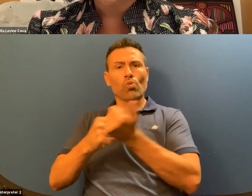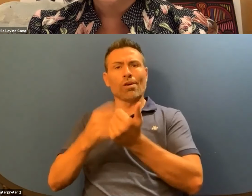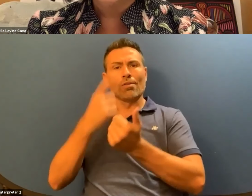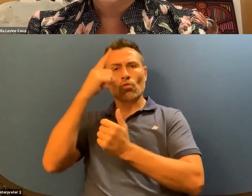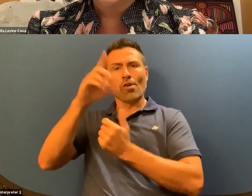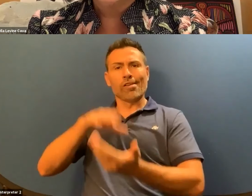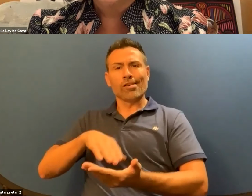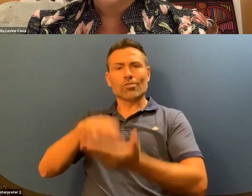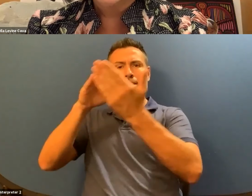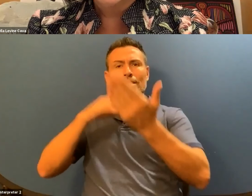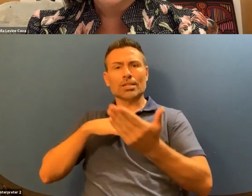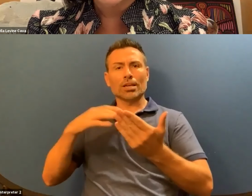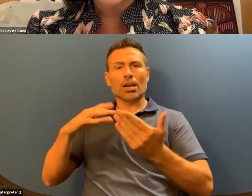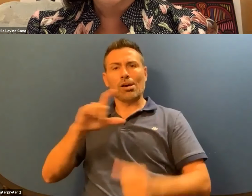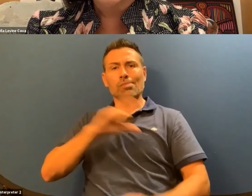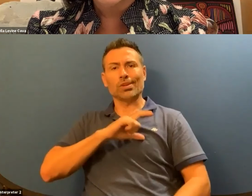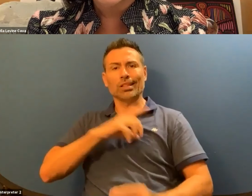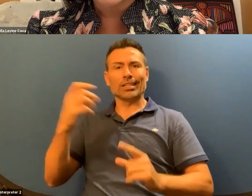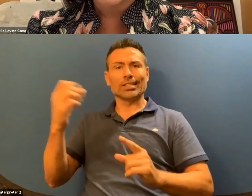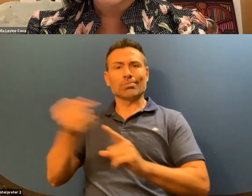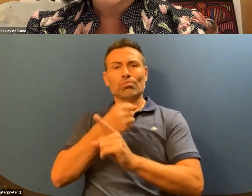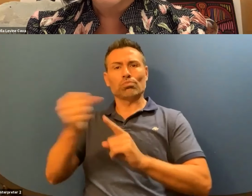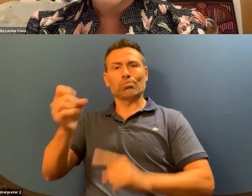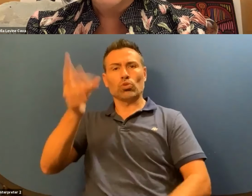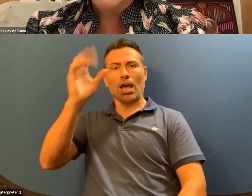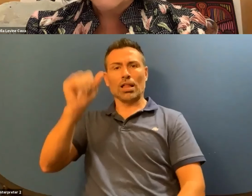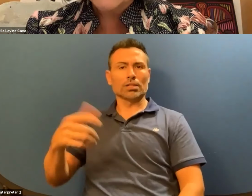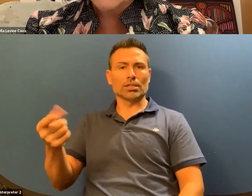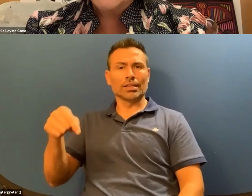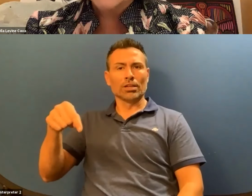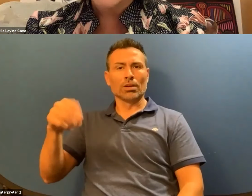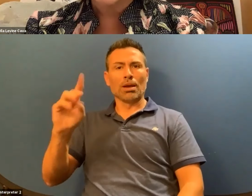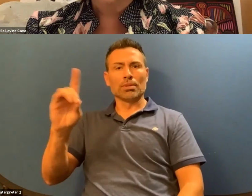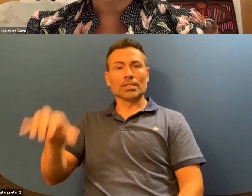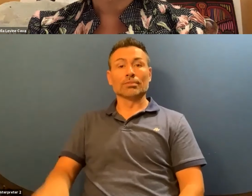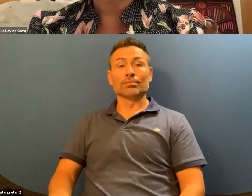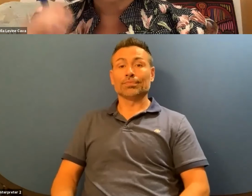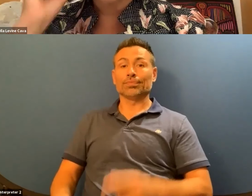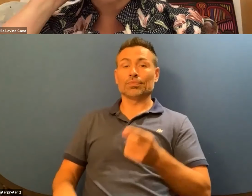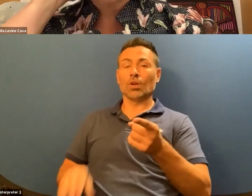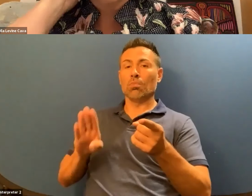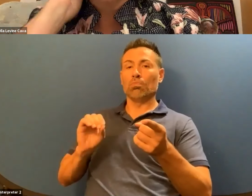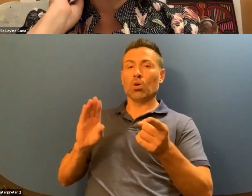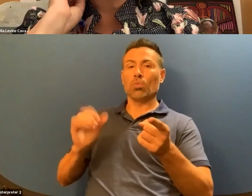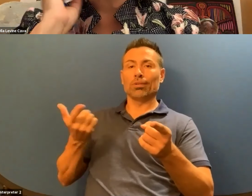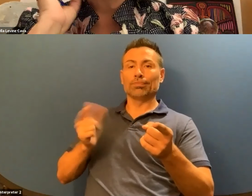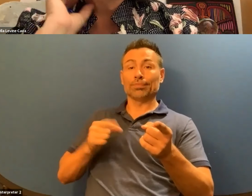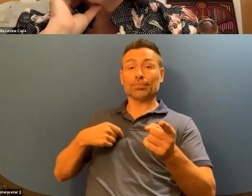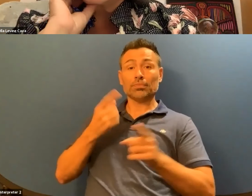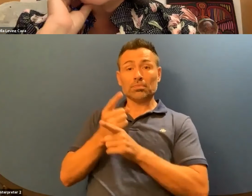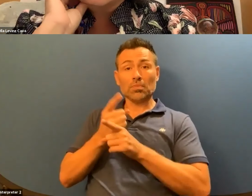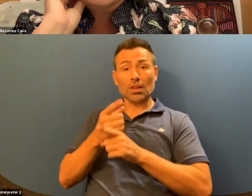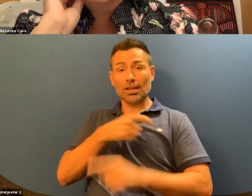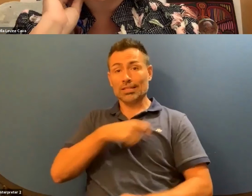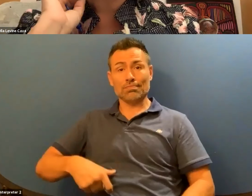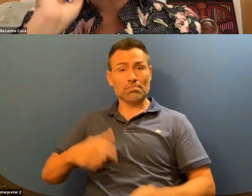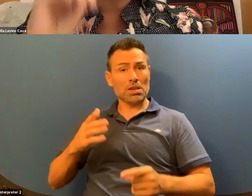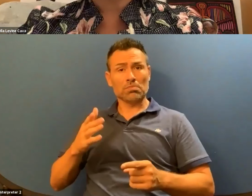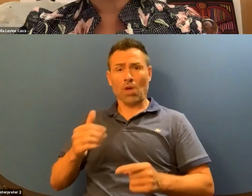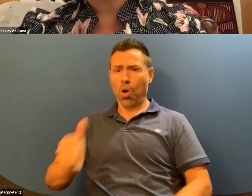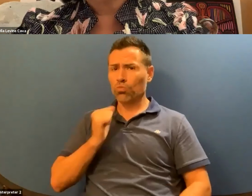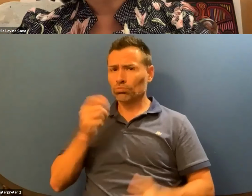Commissioner Bovo. As mayor, I won't allow it, plain and simple. If somebody oversteps their jurisdiction,